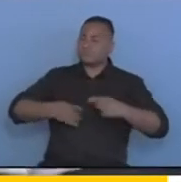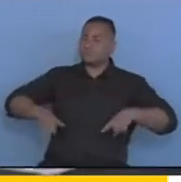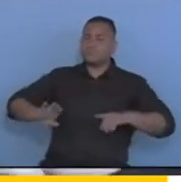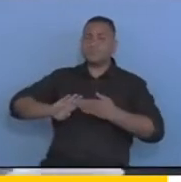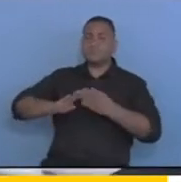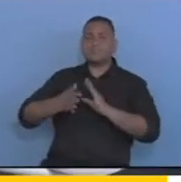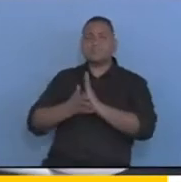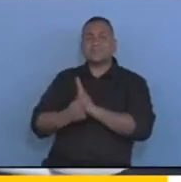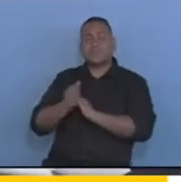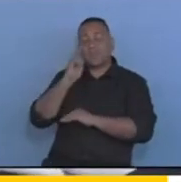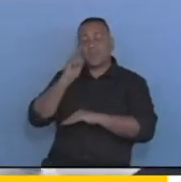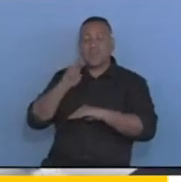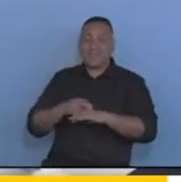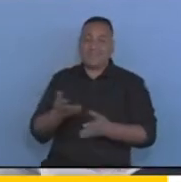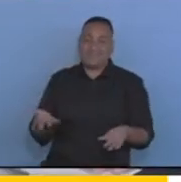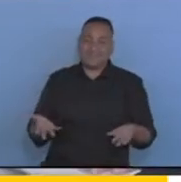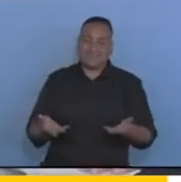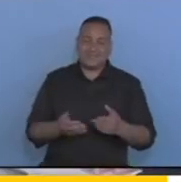is the essence, Aruga.